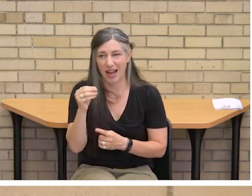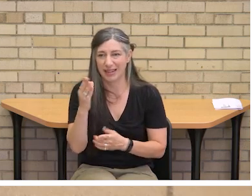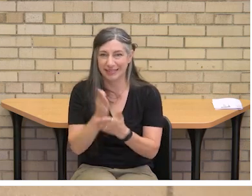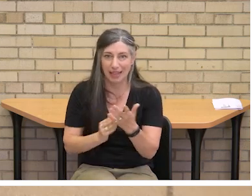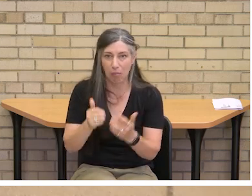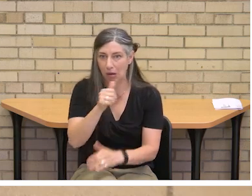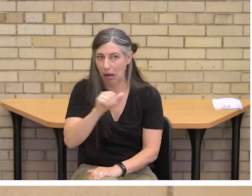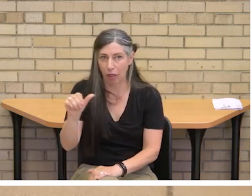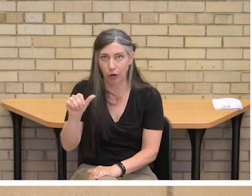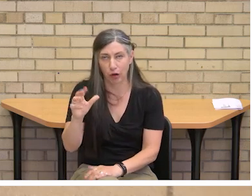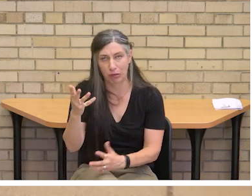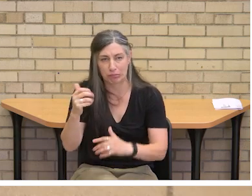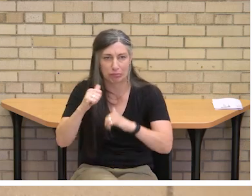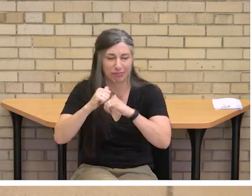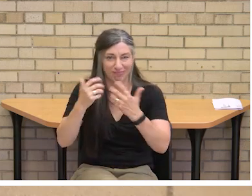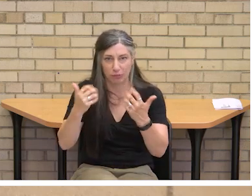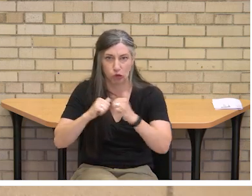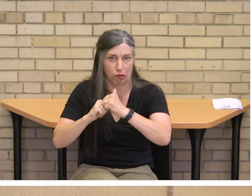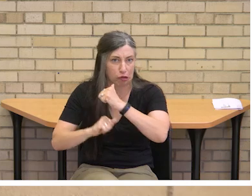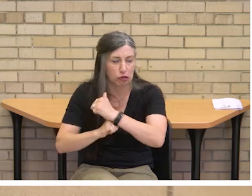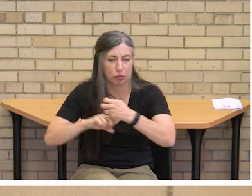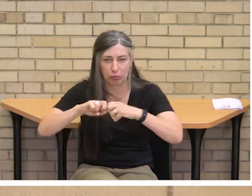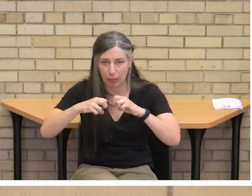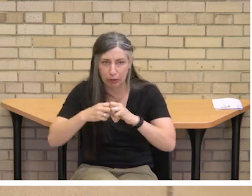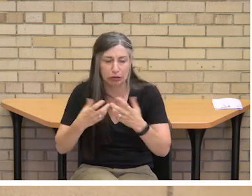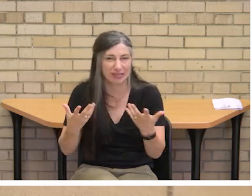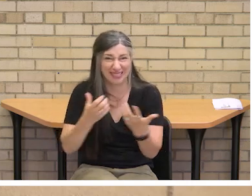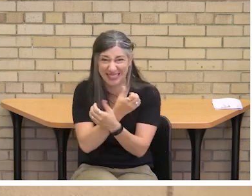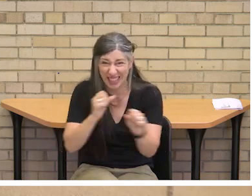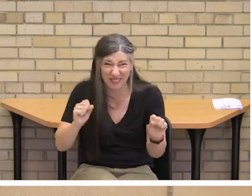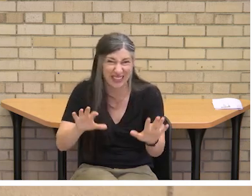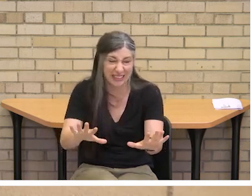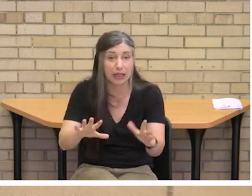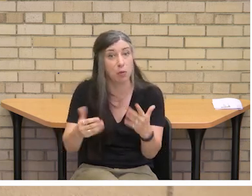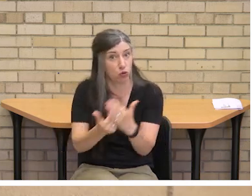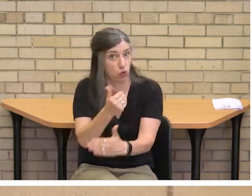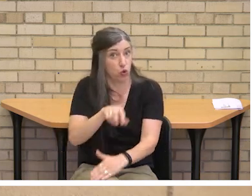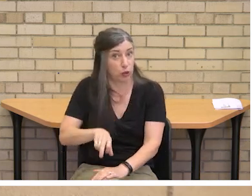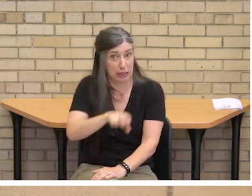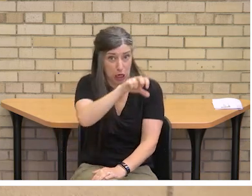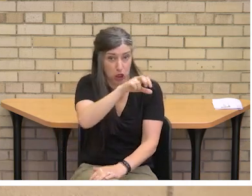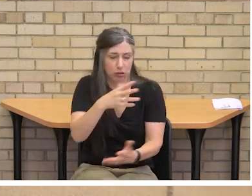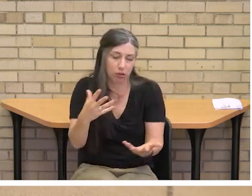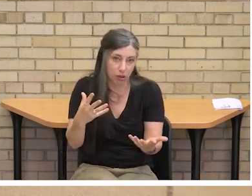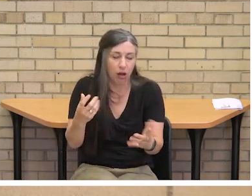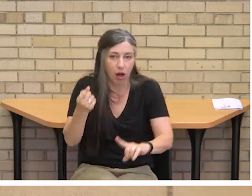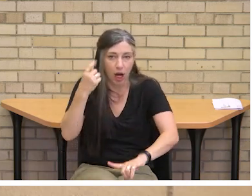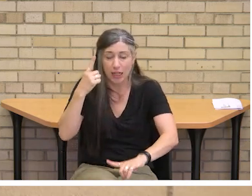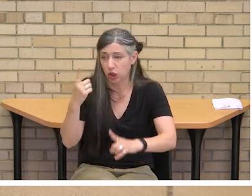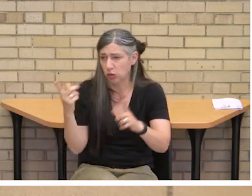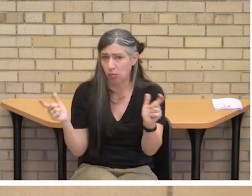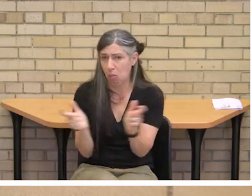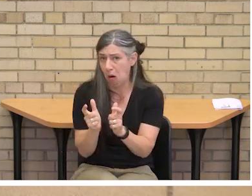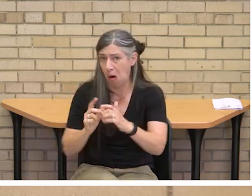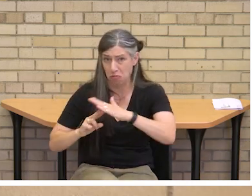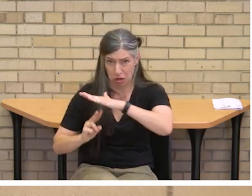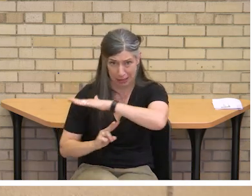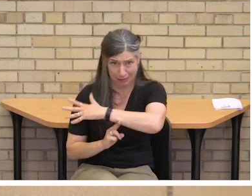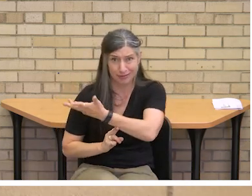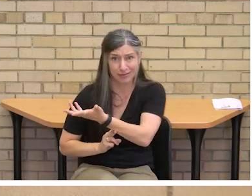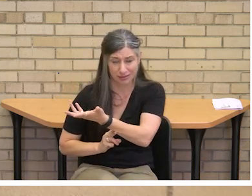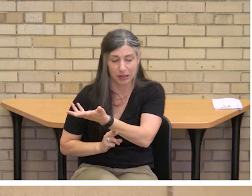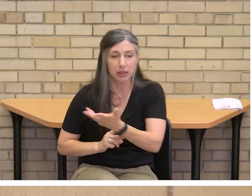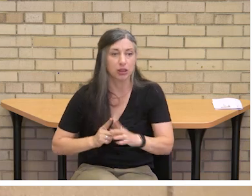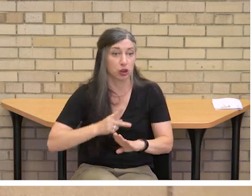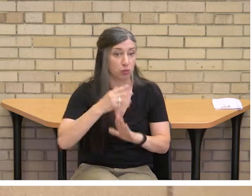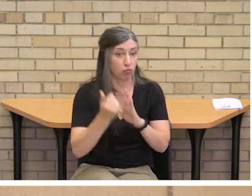some past stability issues. And so building new stairs, it's essentially a small bridge in itself, and these